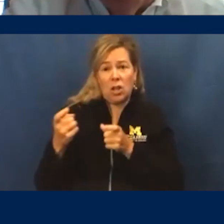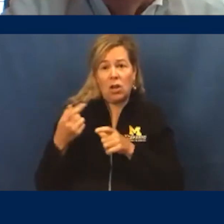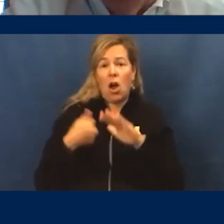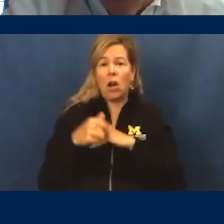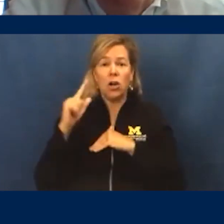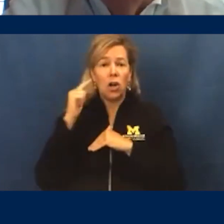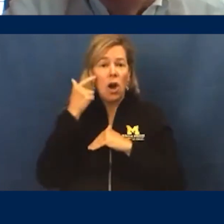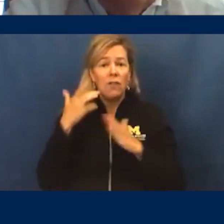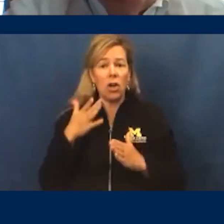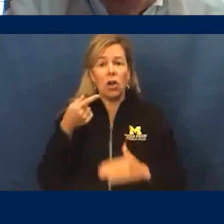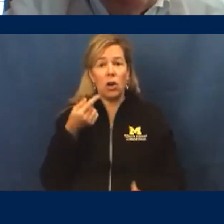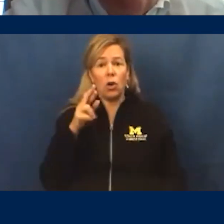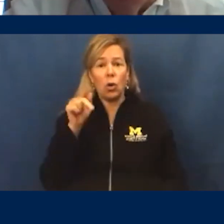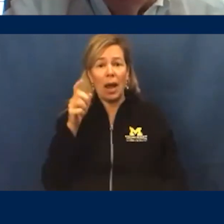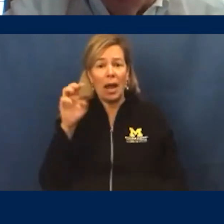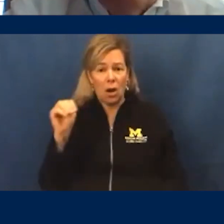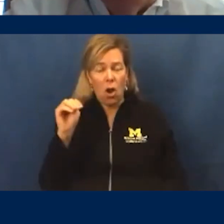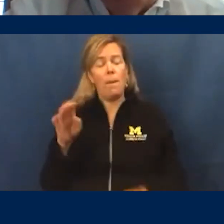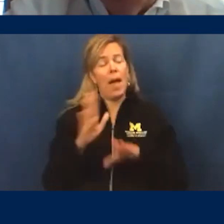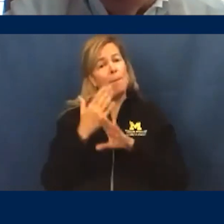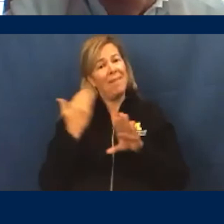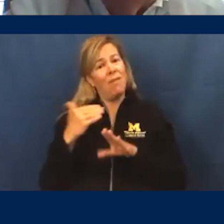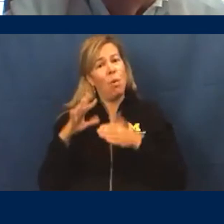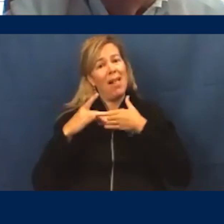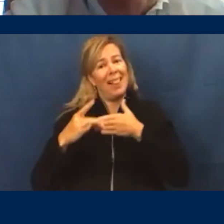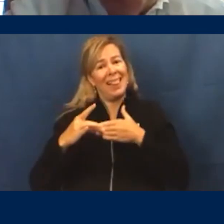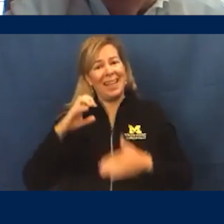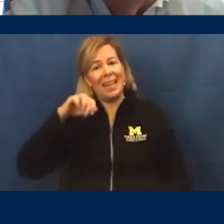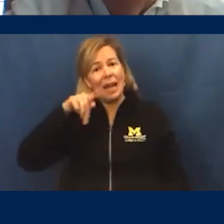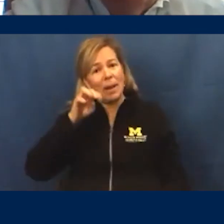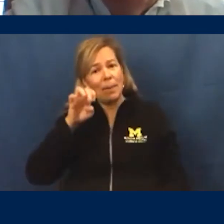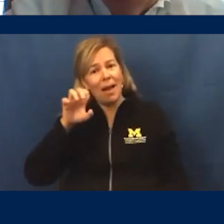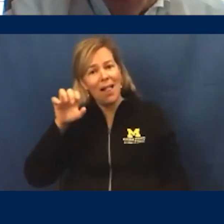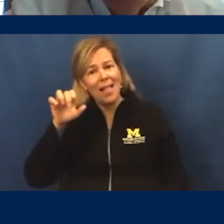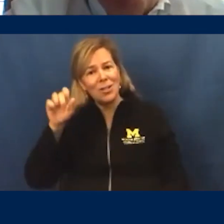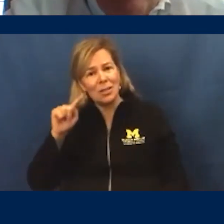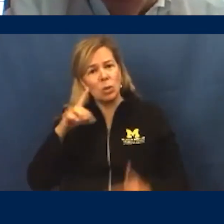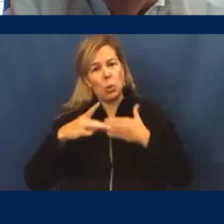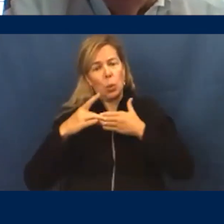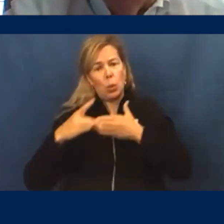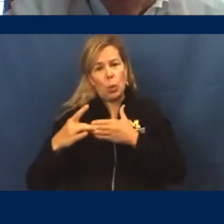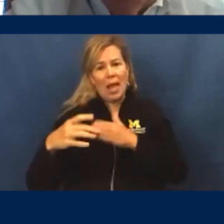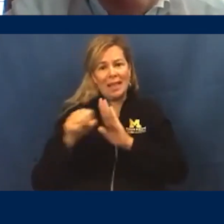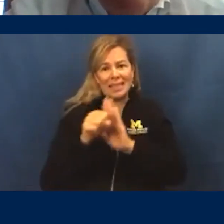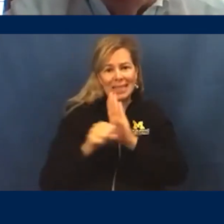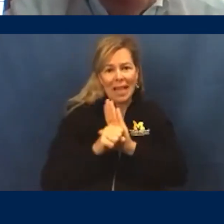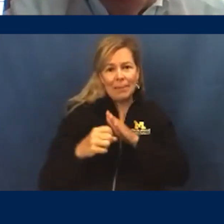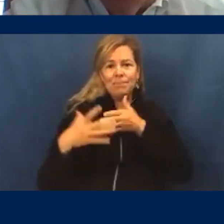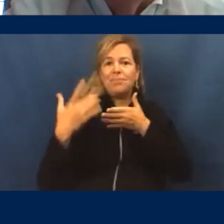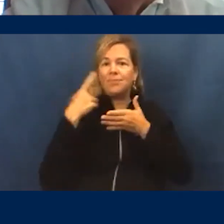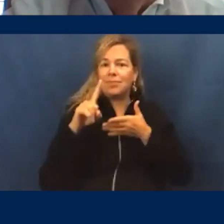and I was also the lead epidemiologist, so led the state response to SARS, West Nile virus, the